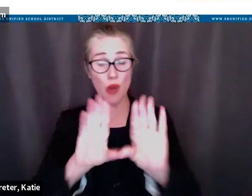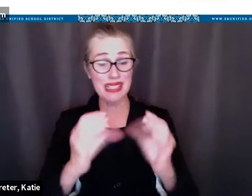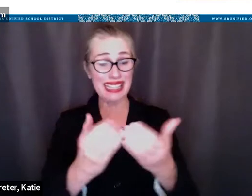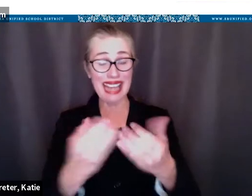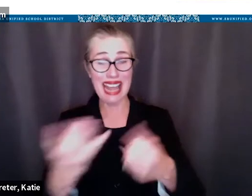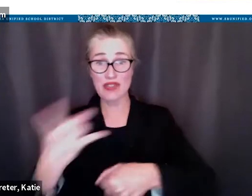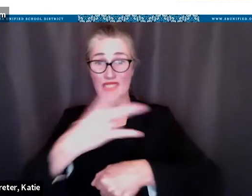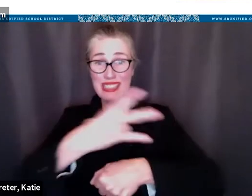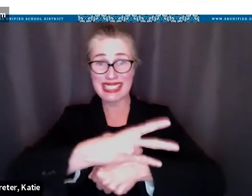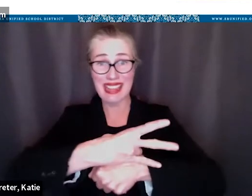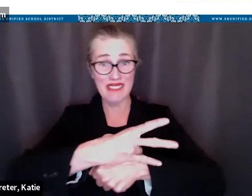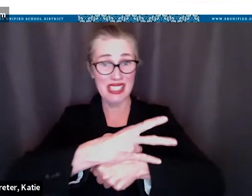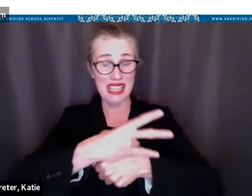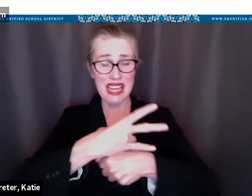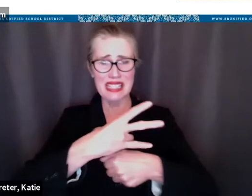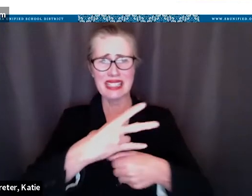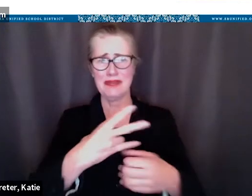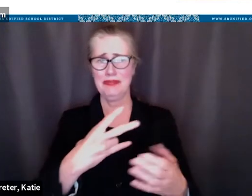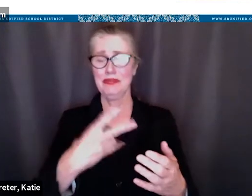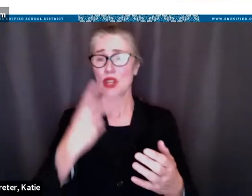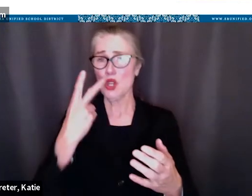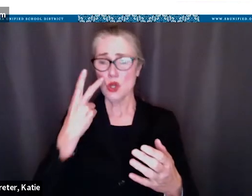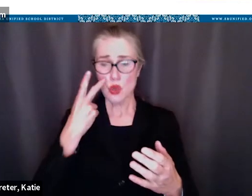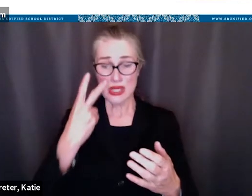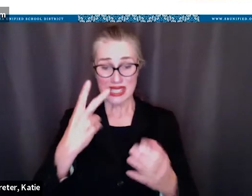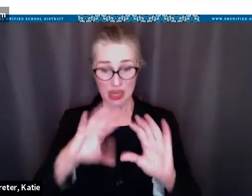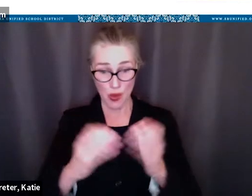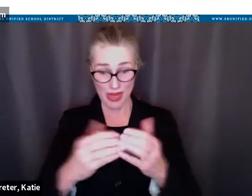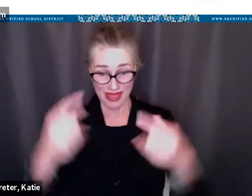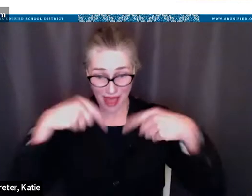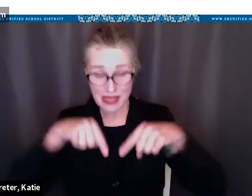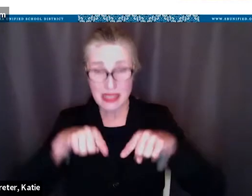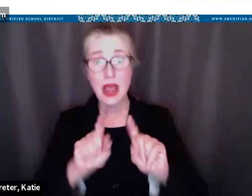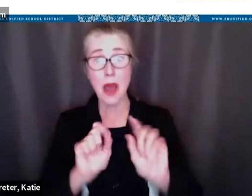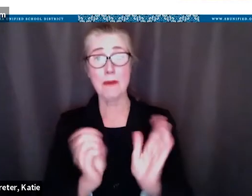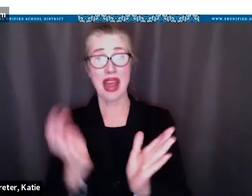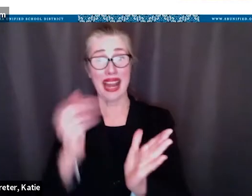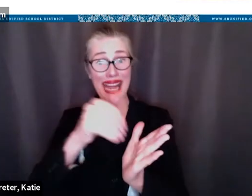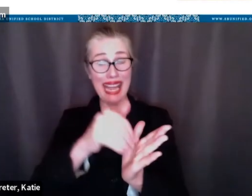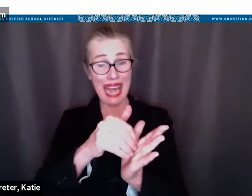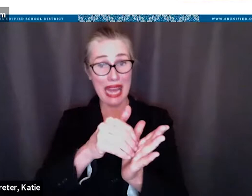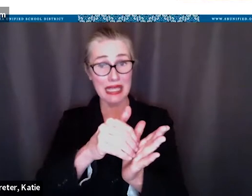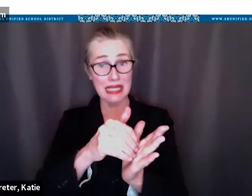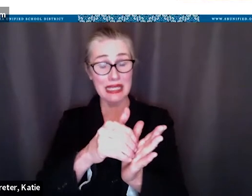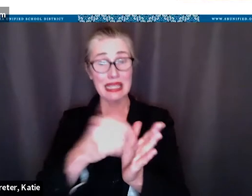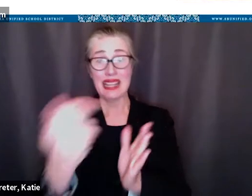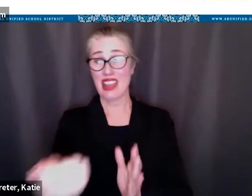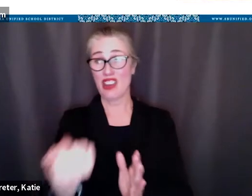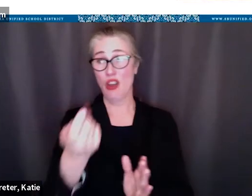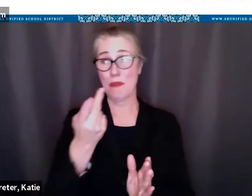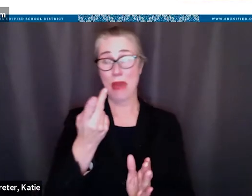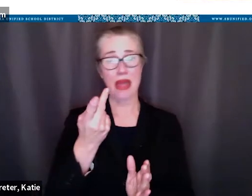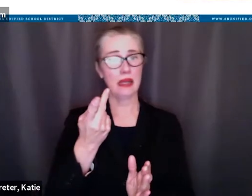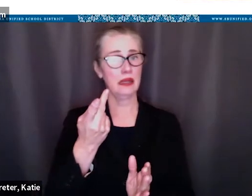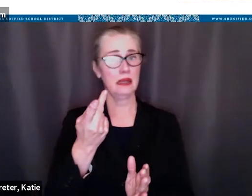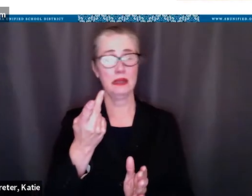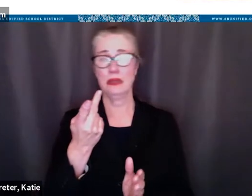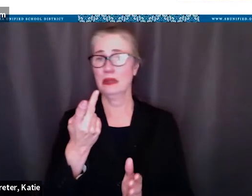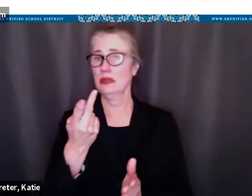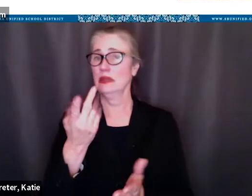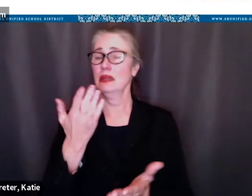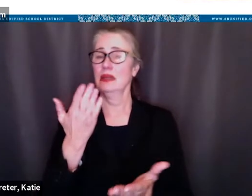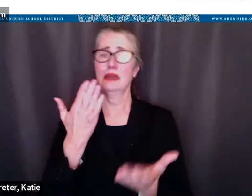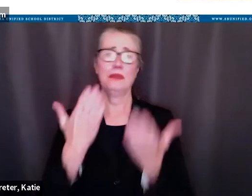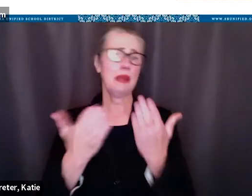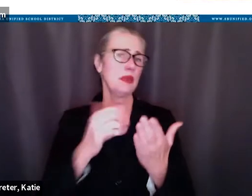you'll notice is that the class that they when they come in or come back you might not gain the results that you